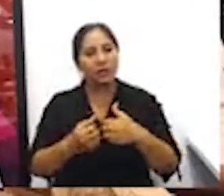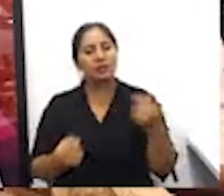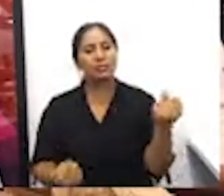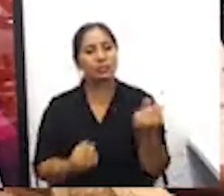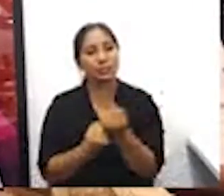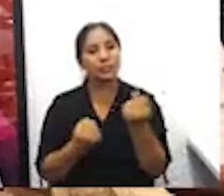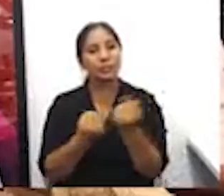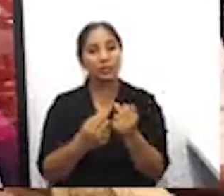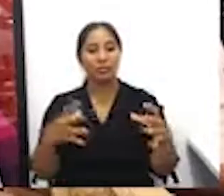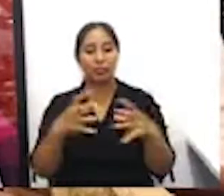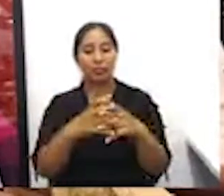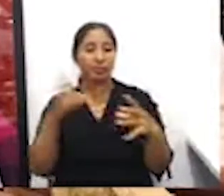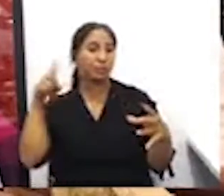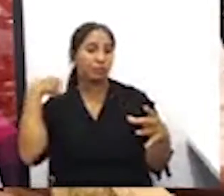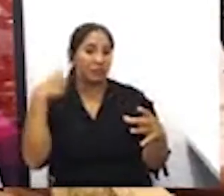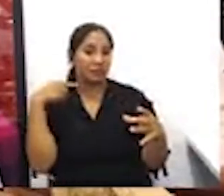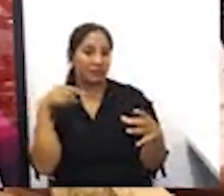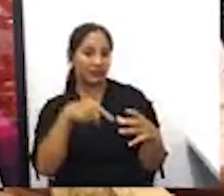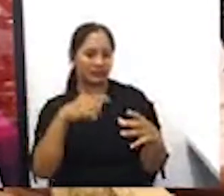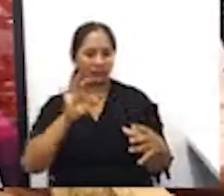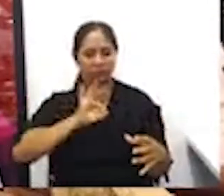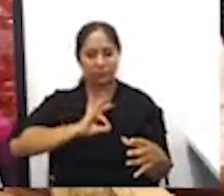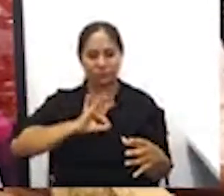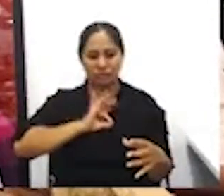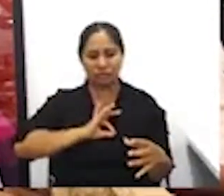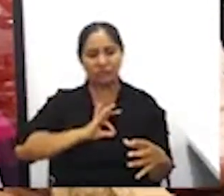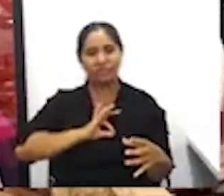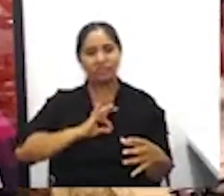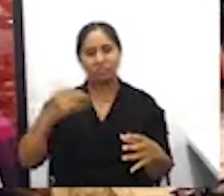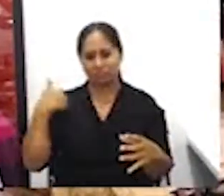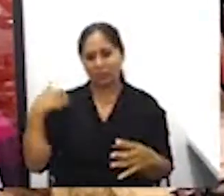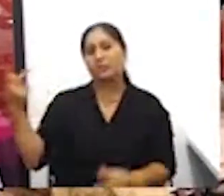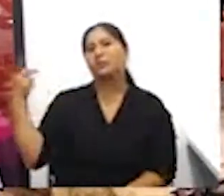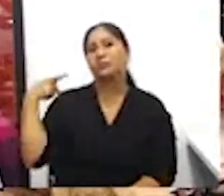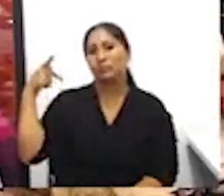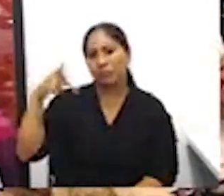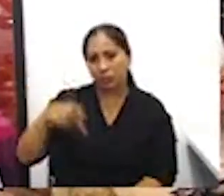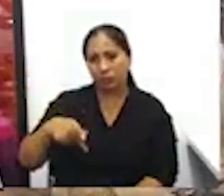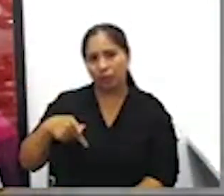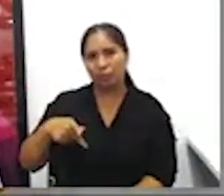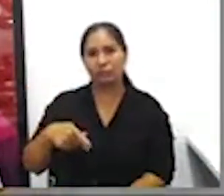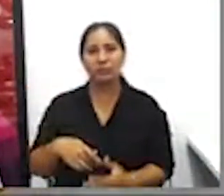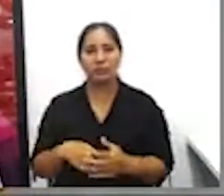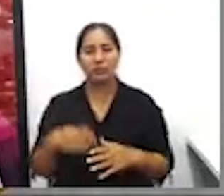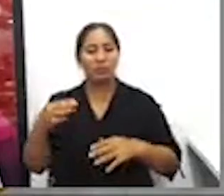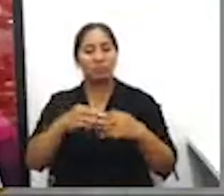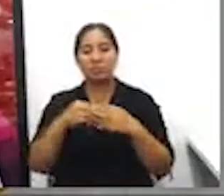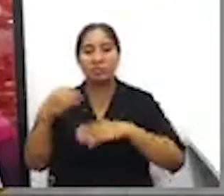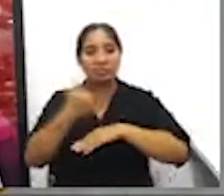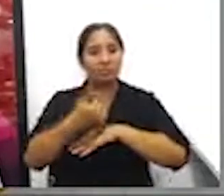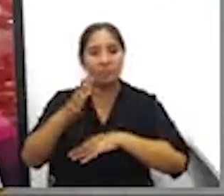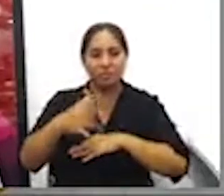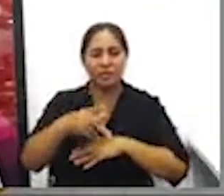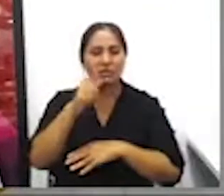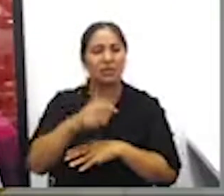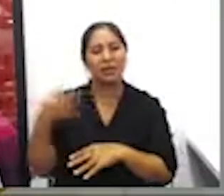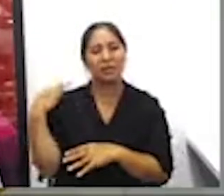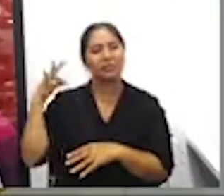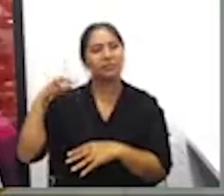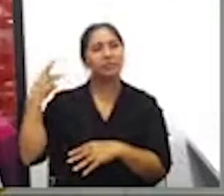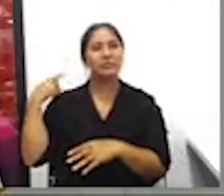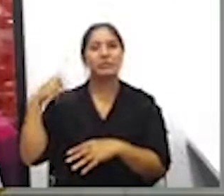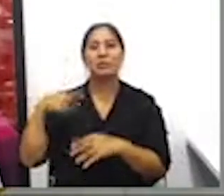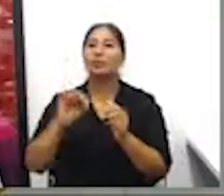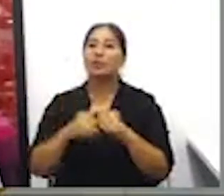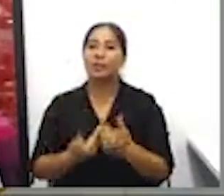not leaders. I think that is a fantastic question. Really, really good. And a